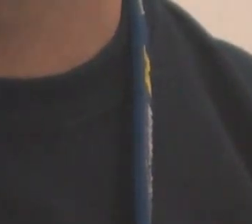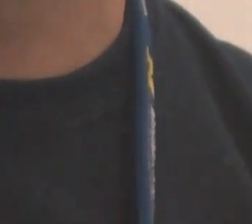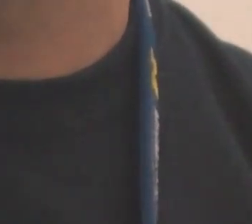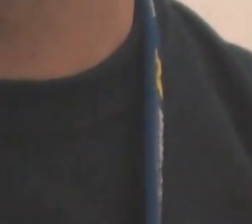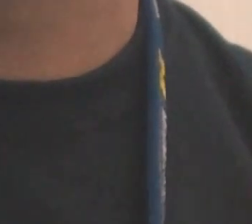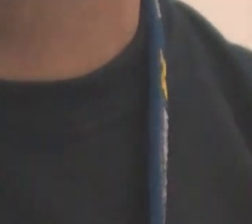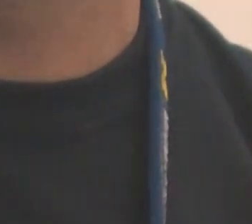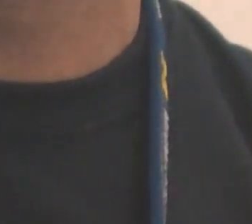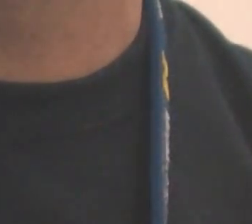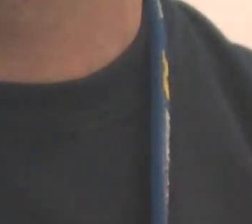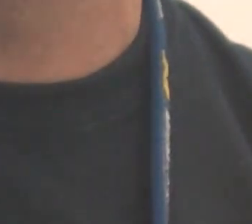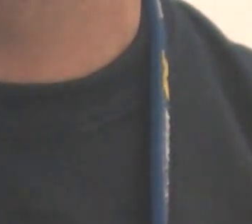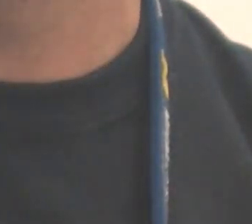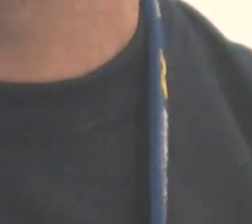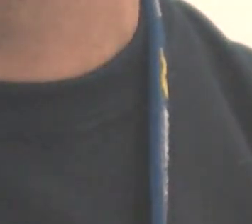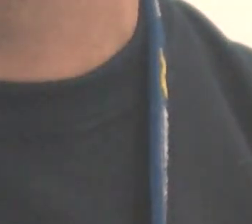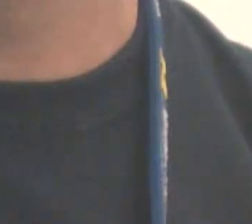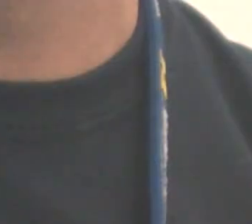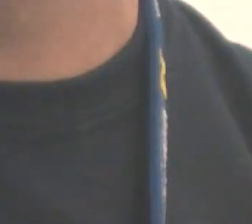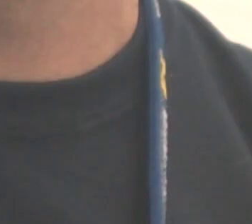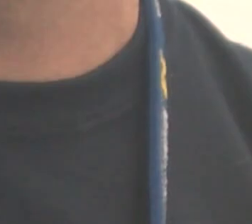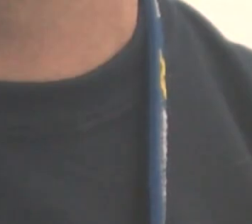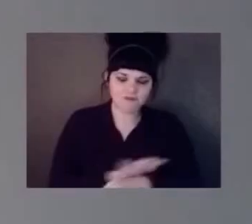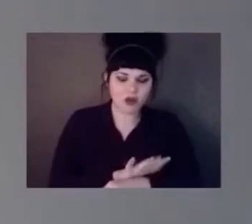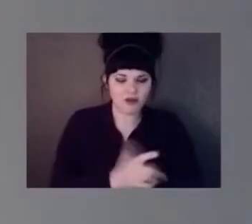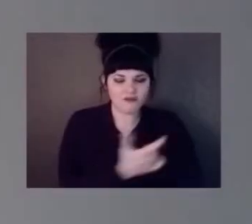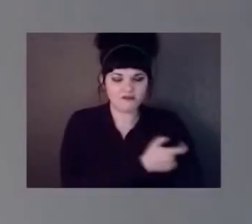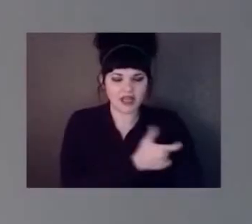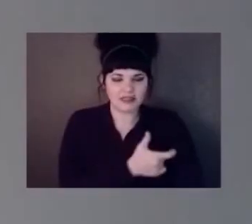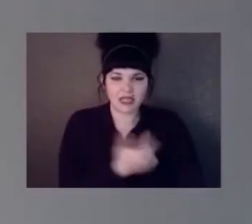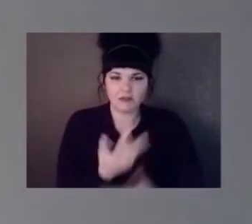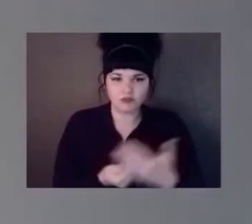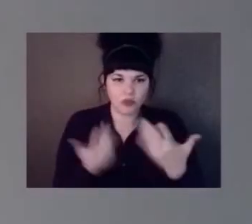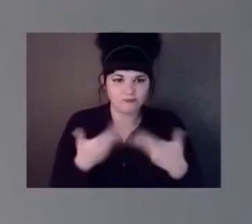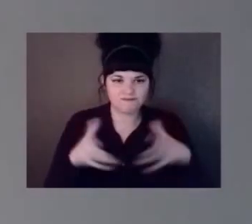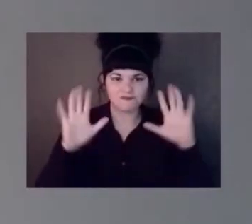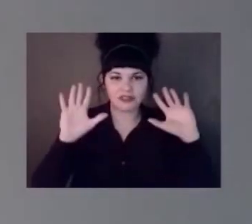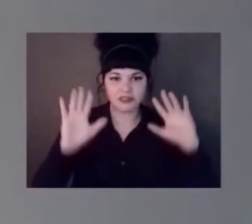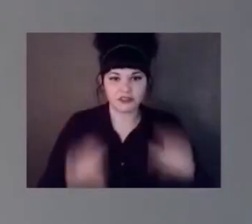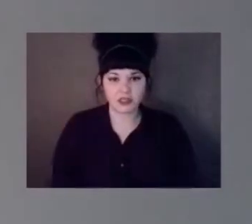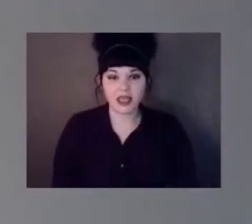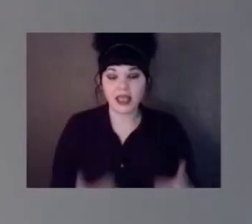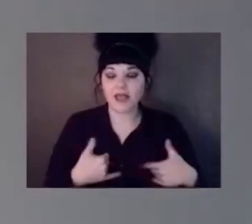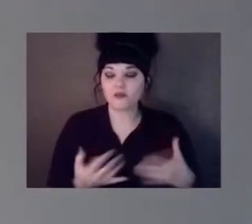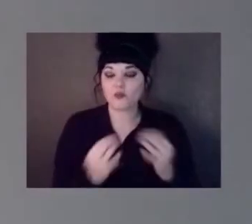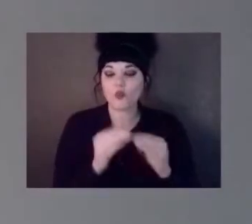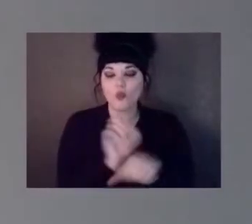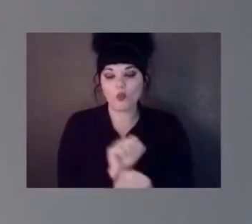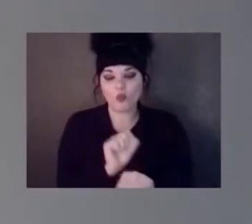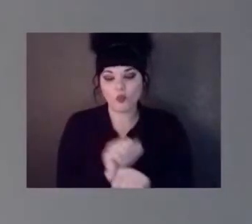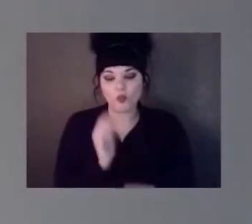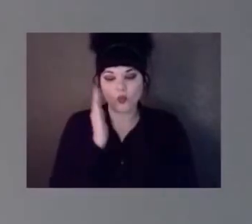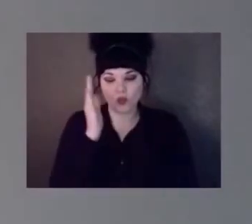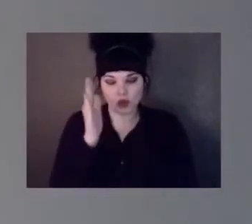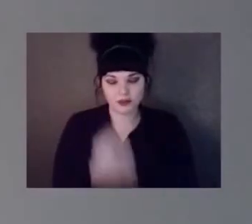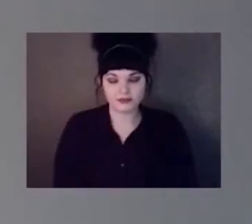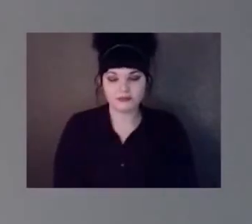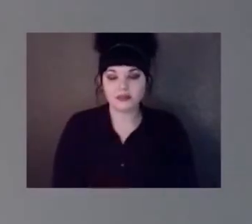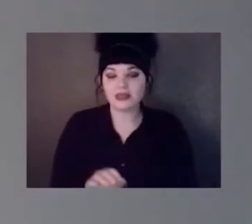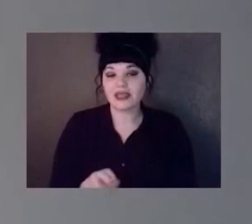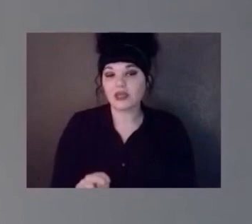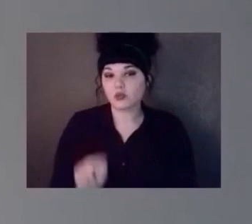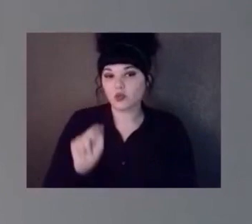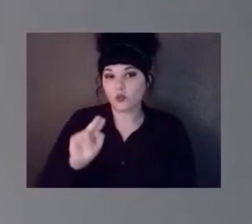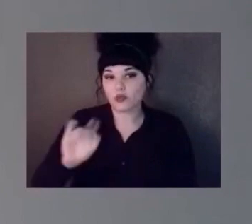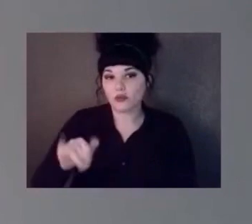many in Northern Michigan have opted to get the vaccine. In Northern Michigan alone, we have one in three